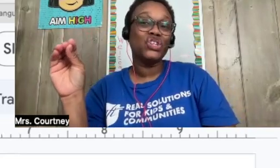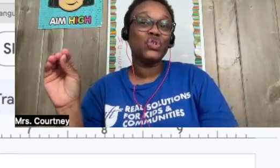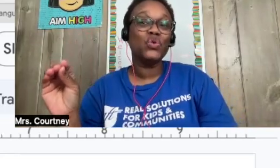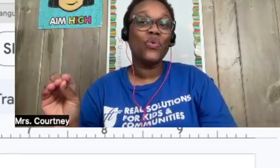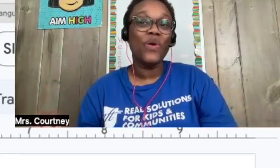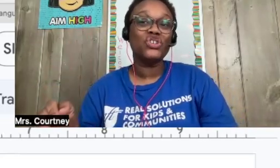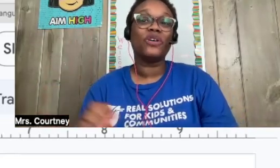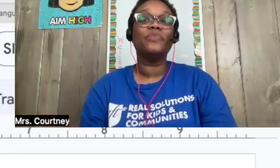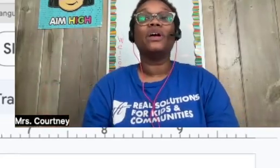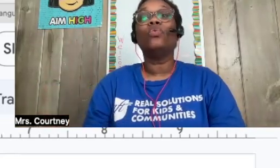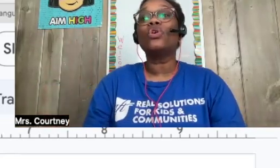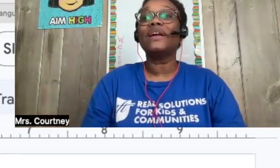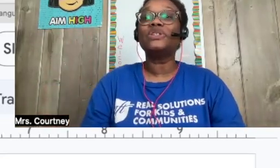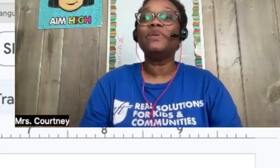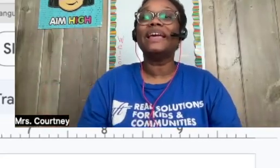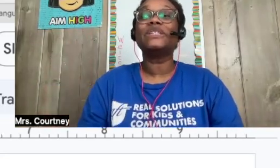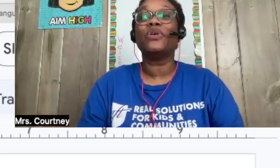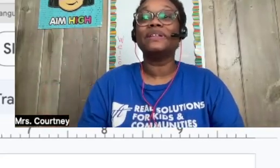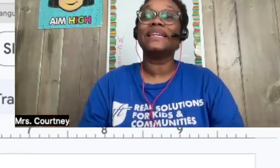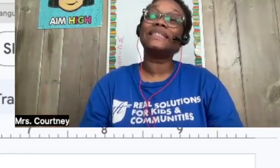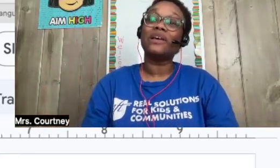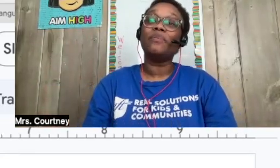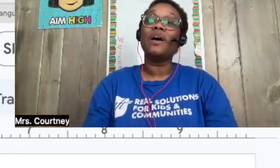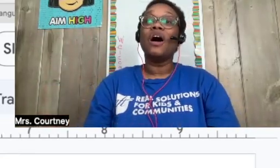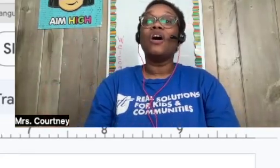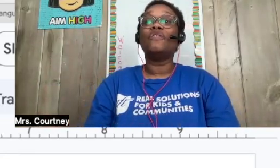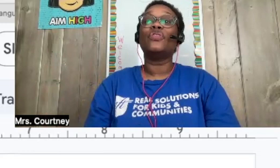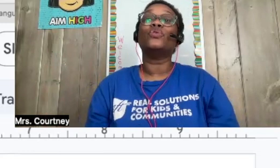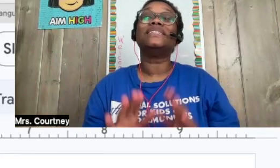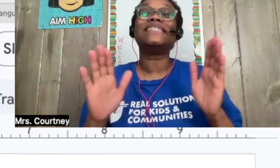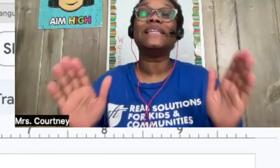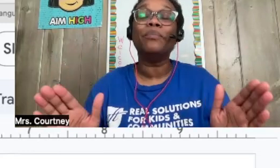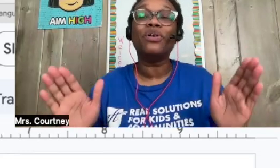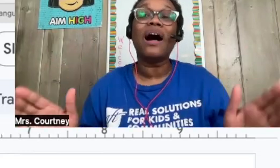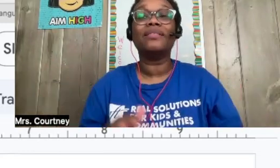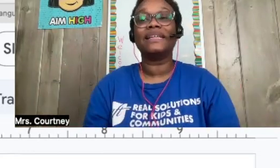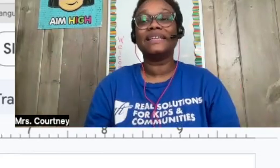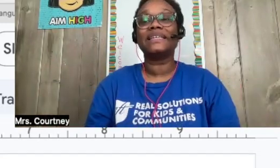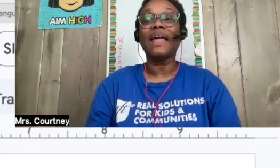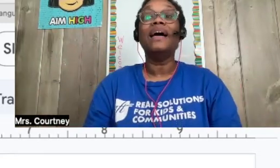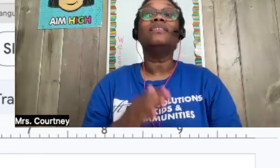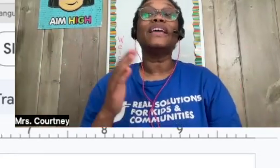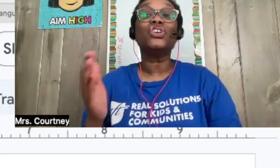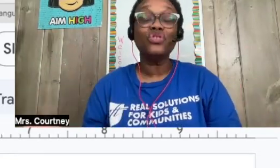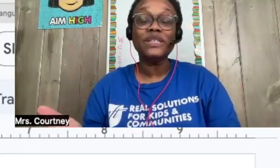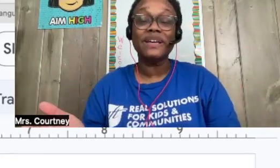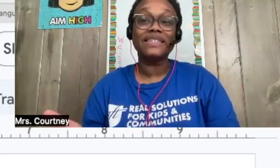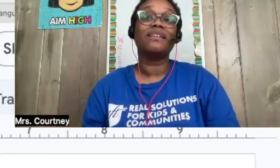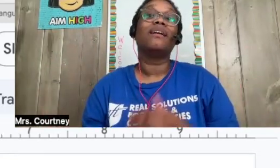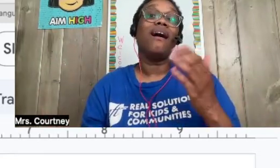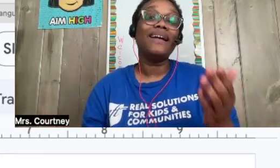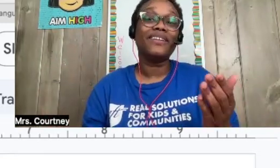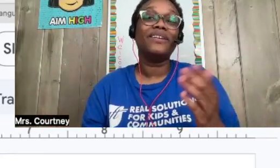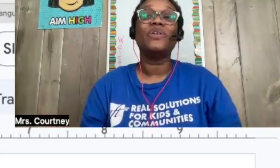December into winter, we're going to be experiencing some of those December holidays like